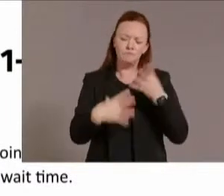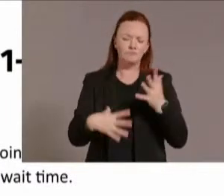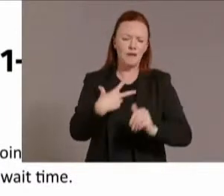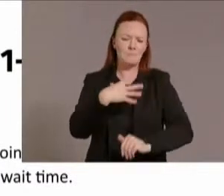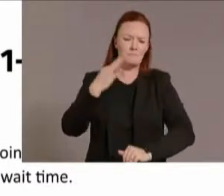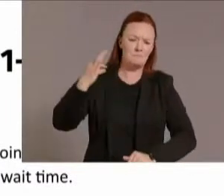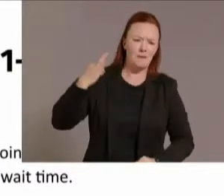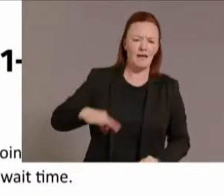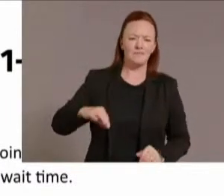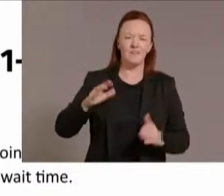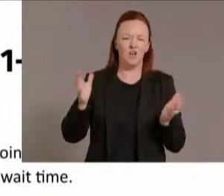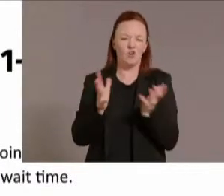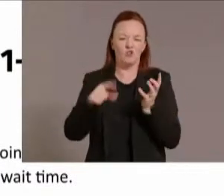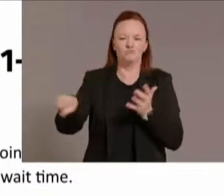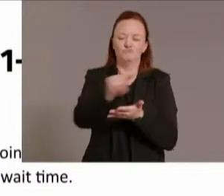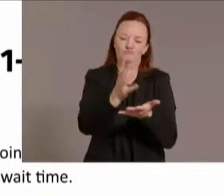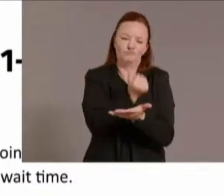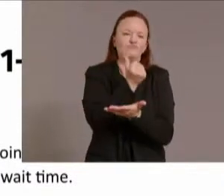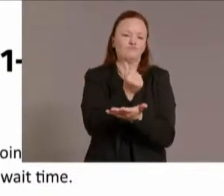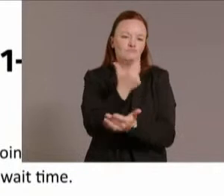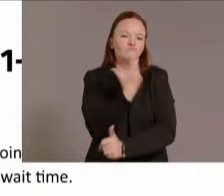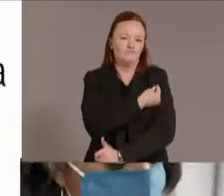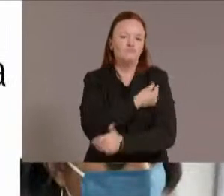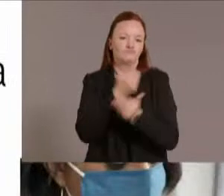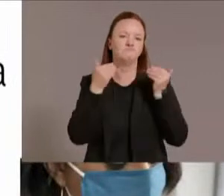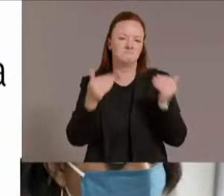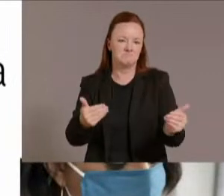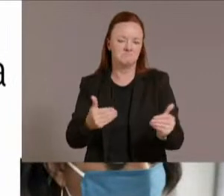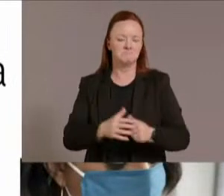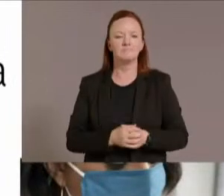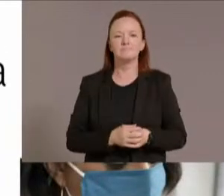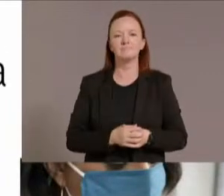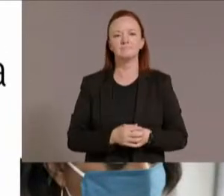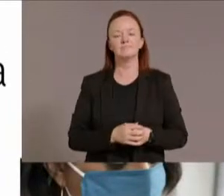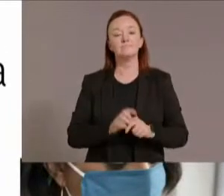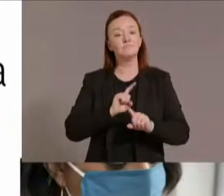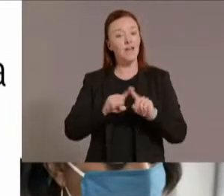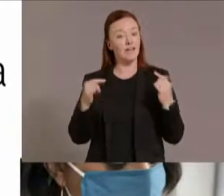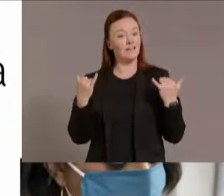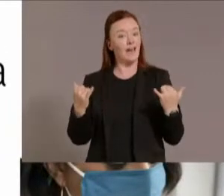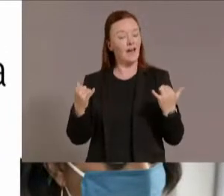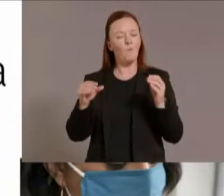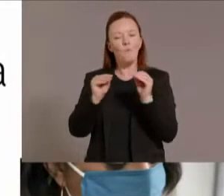get vaccinated. But we are seeing more appointment.